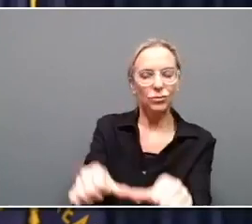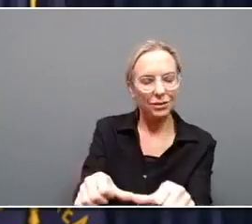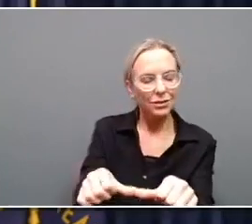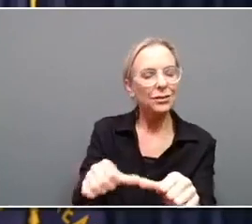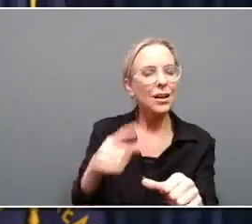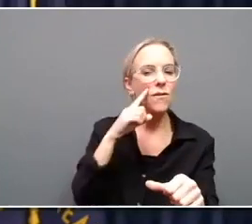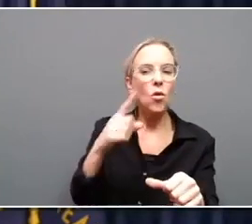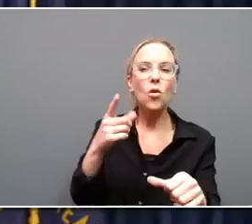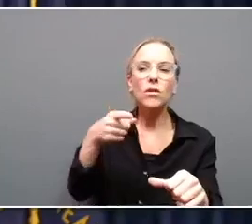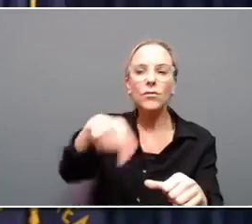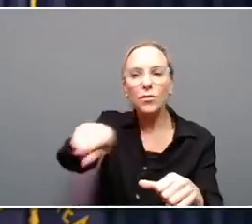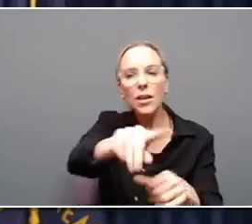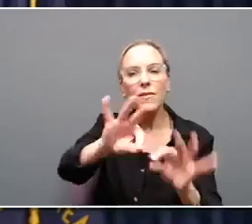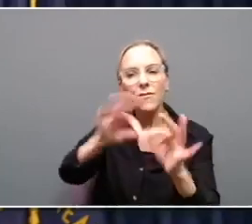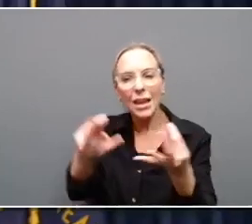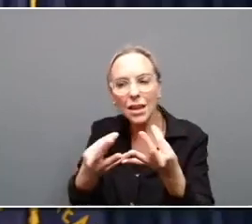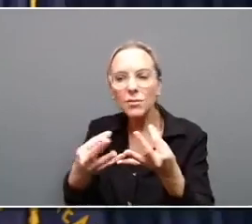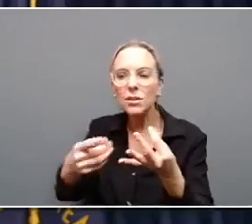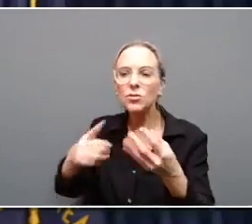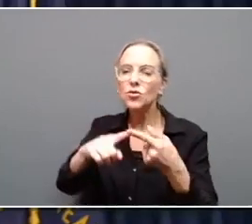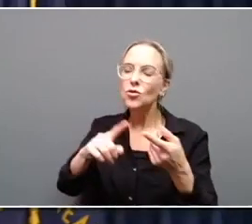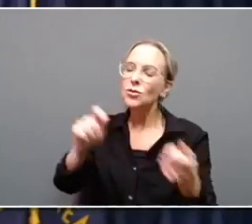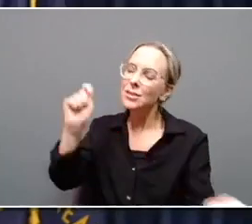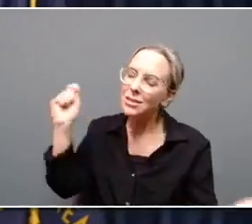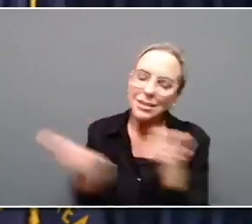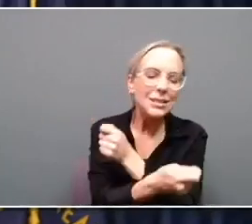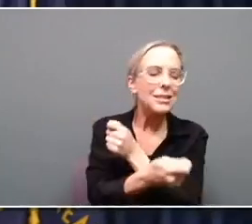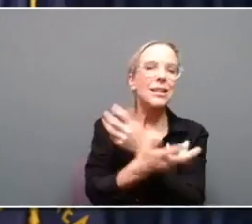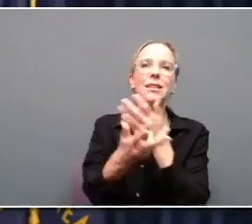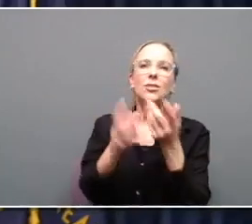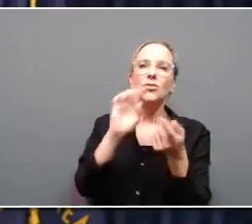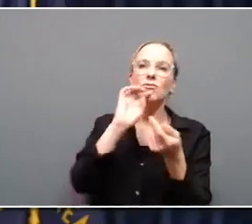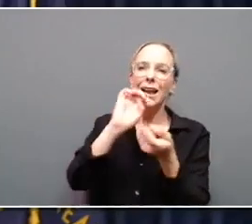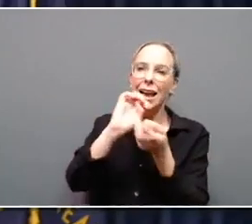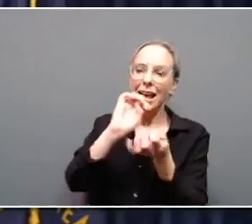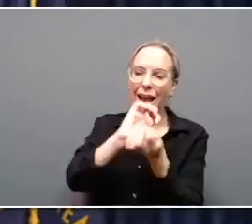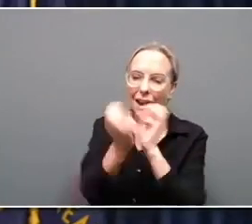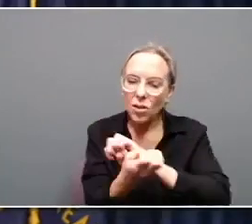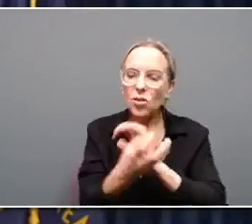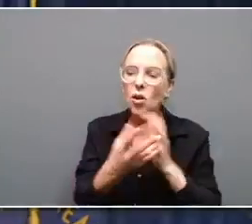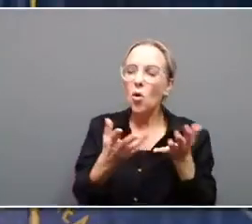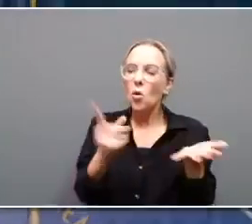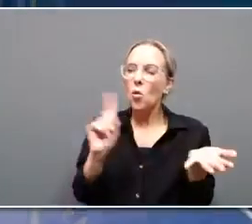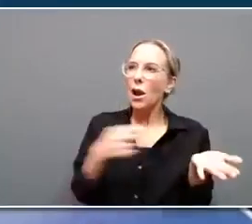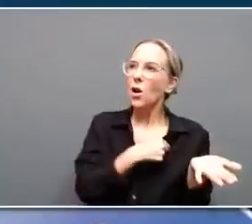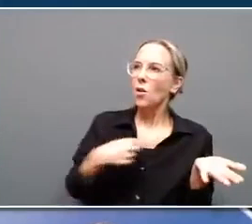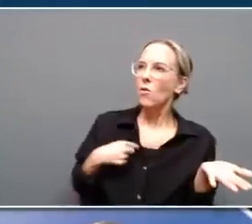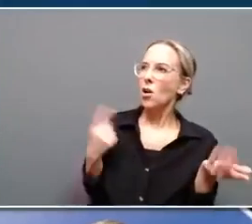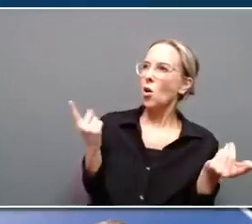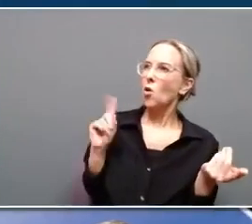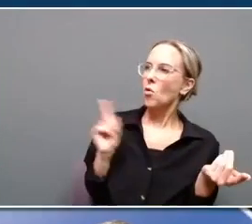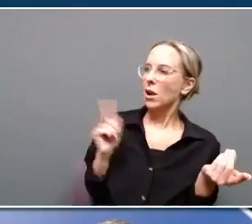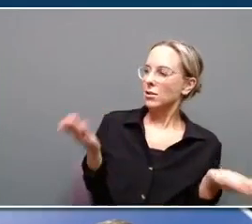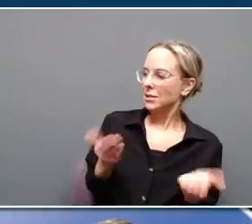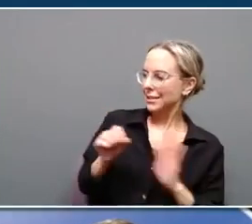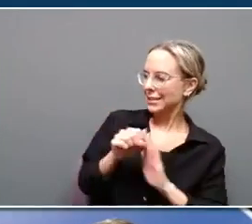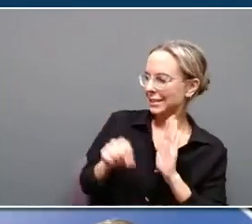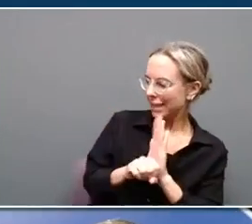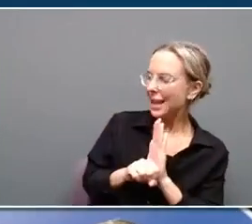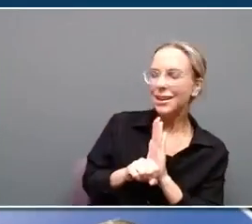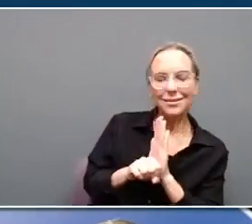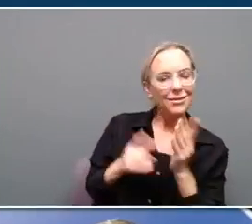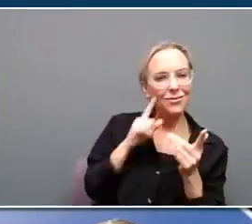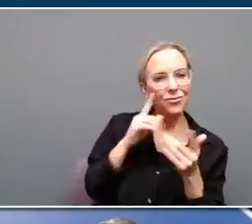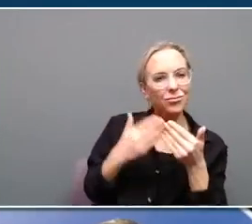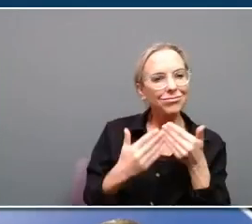families, to truly revolutionize or evolutionize where we are as a state. You'll also help us